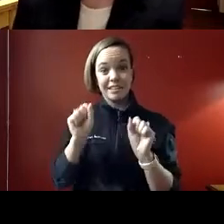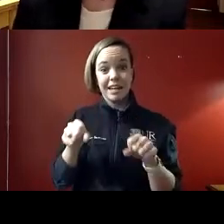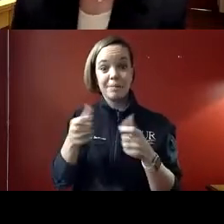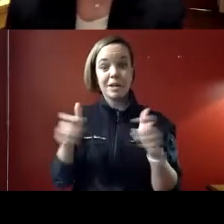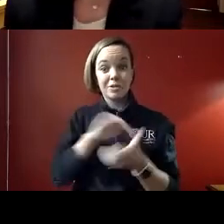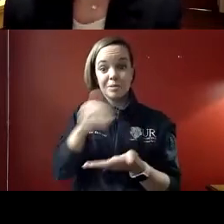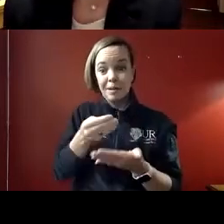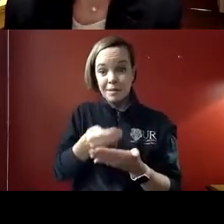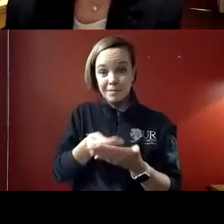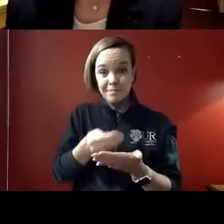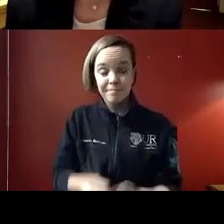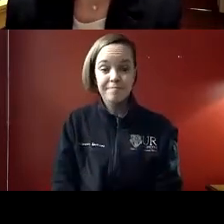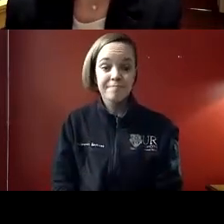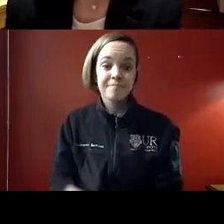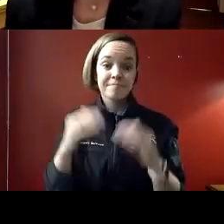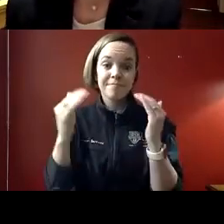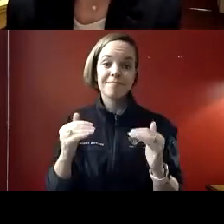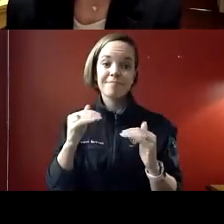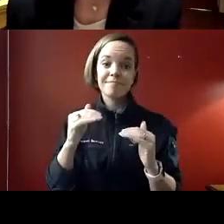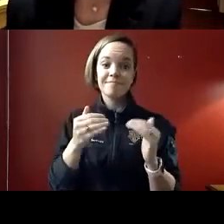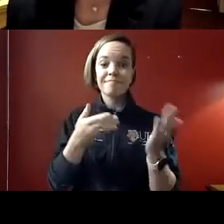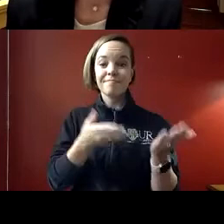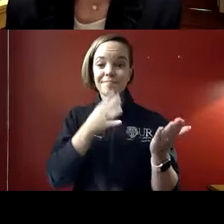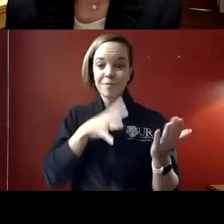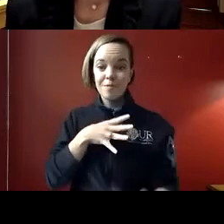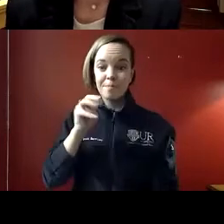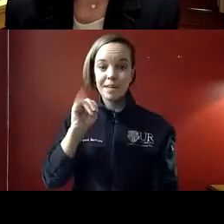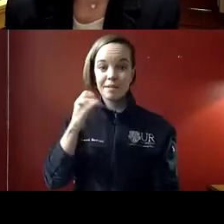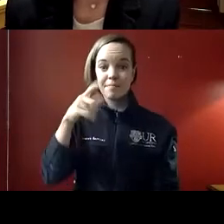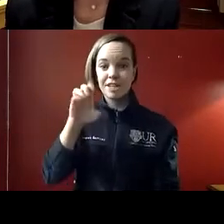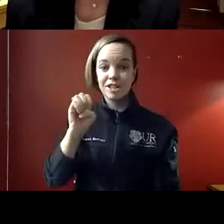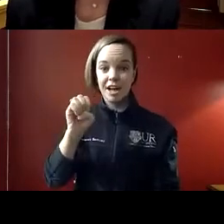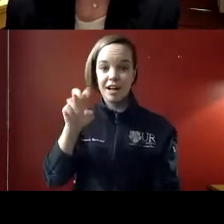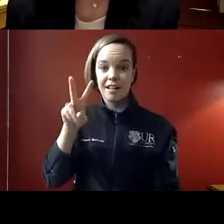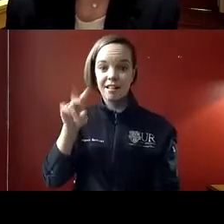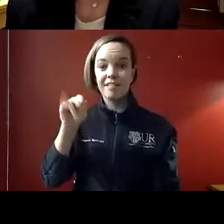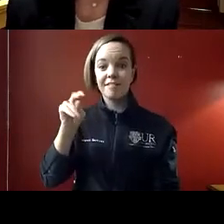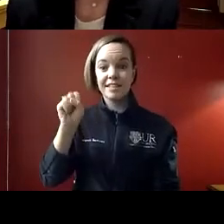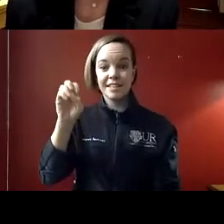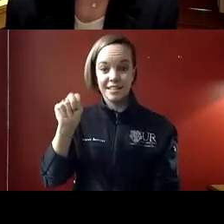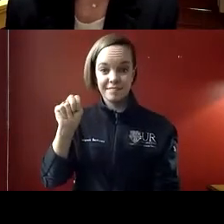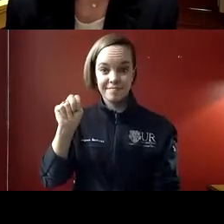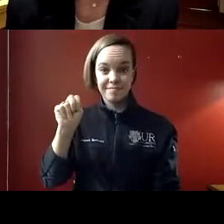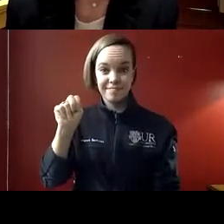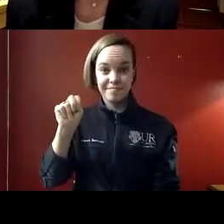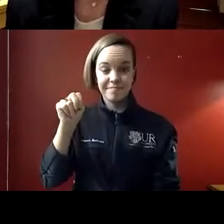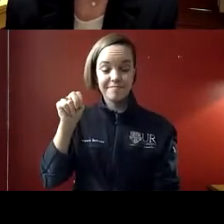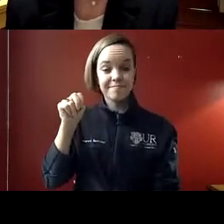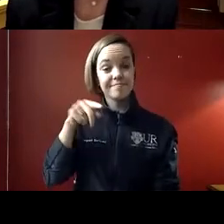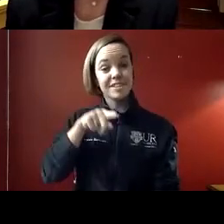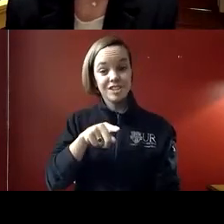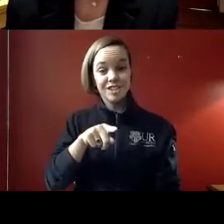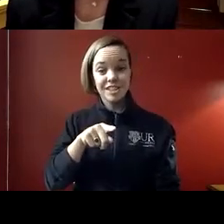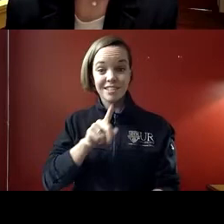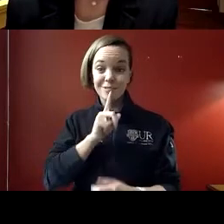So this is a picture of Michelleinson, who is responsible for bringing these cases